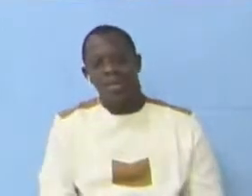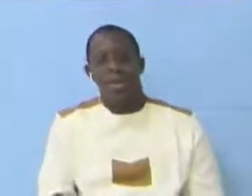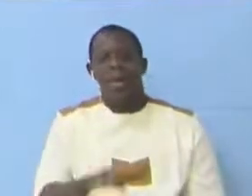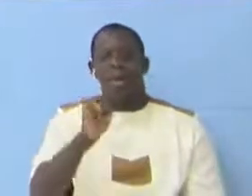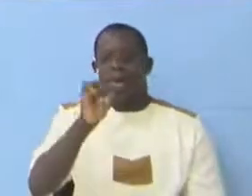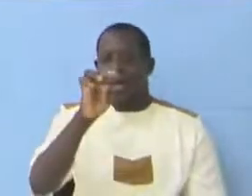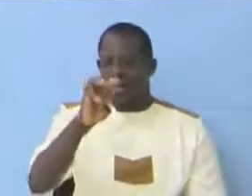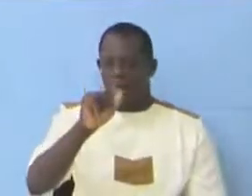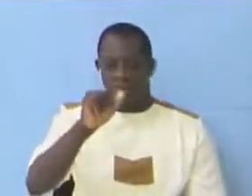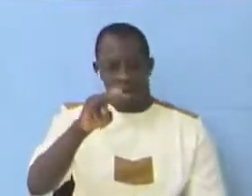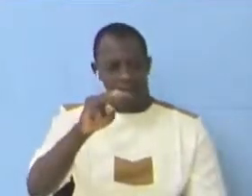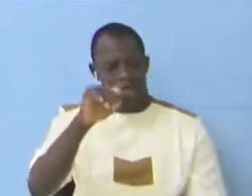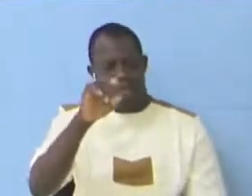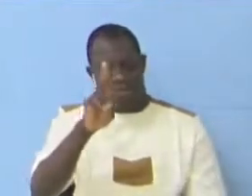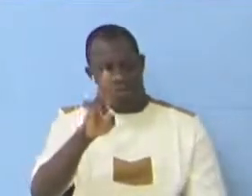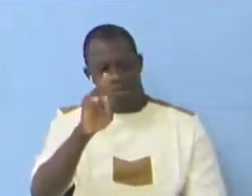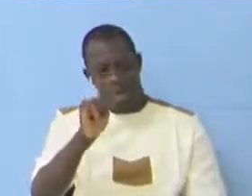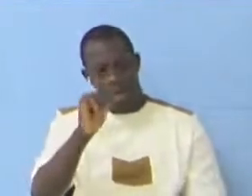Nati, Ghanaian.